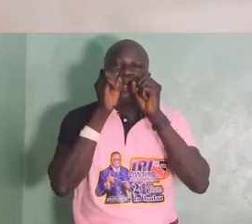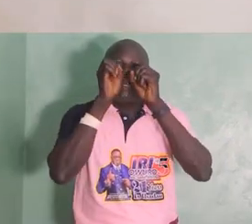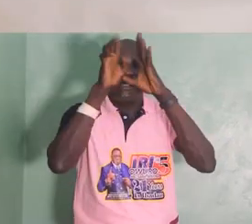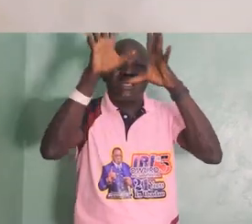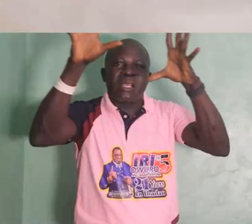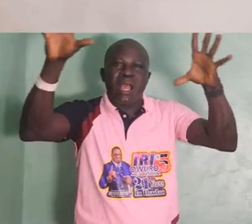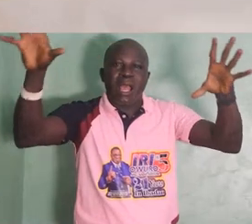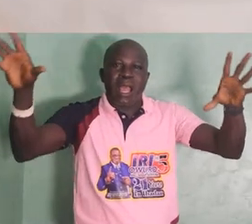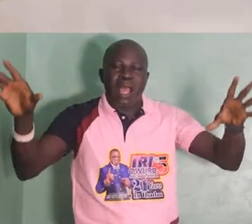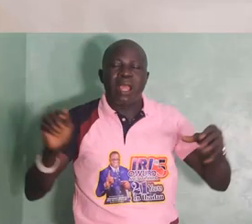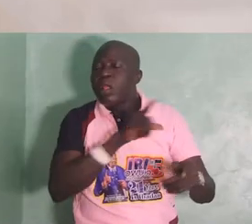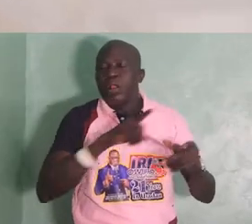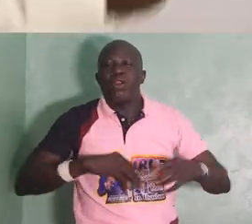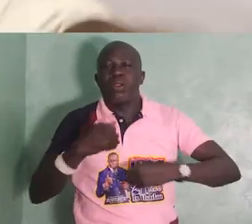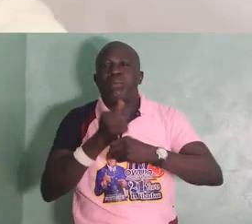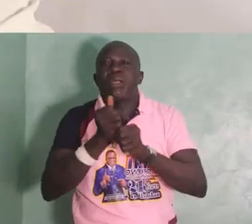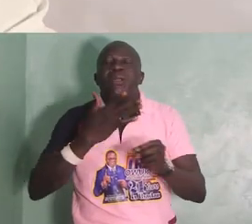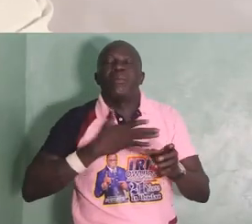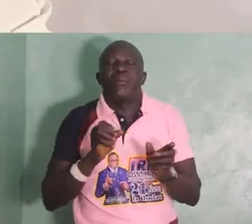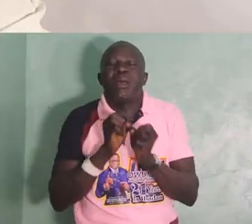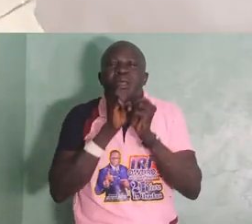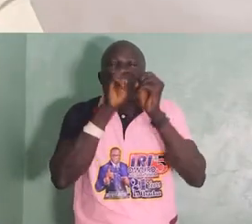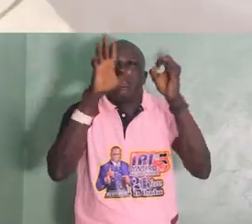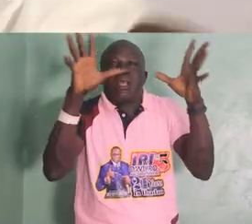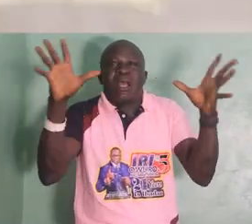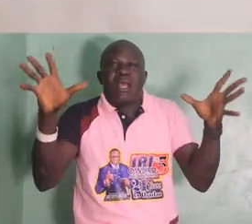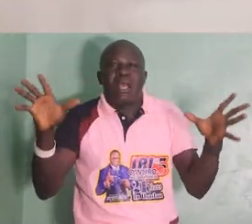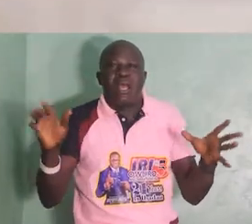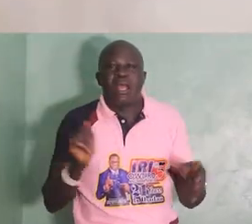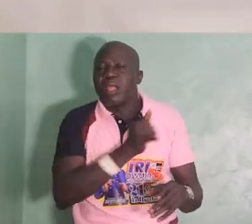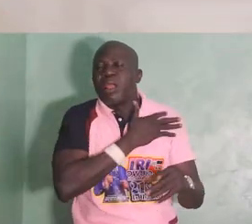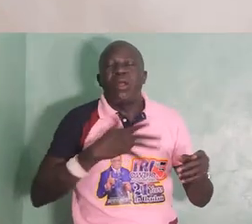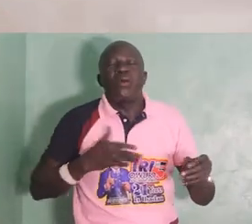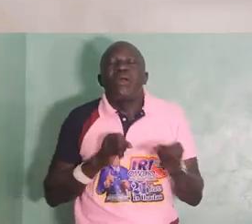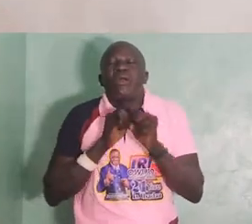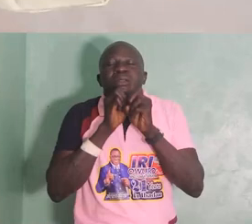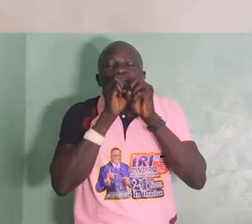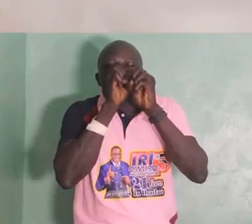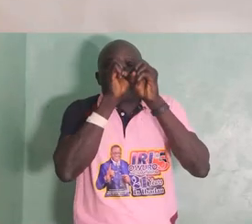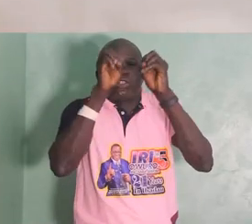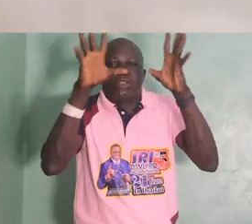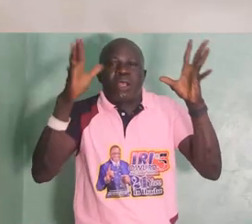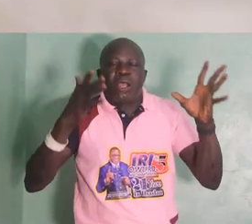Oh, Lord, save my life. Oh, Lord, save my life.